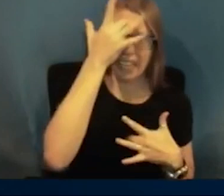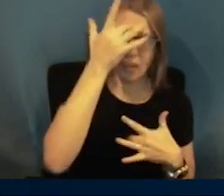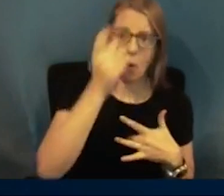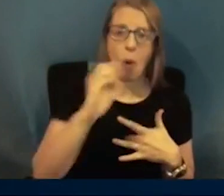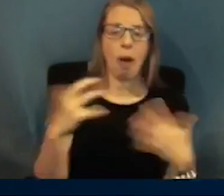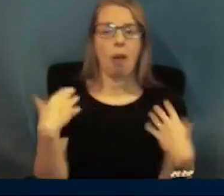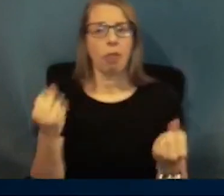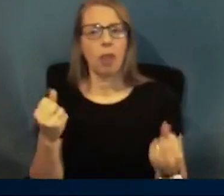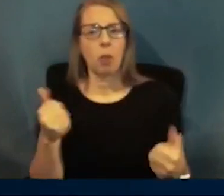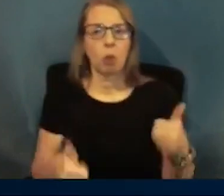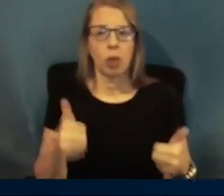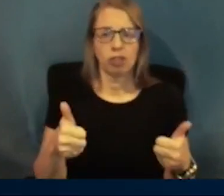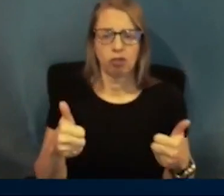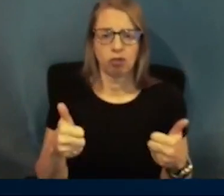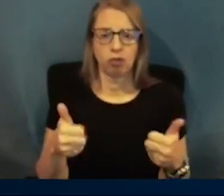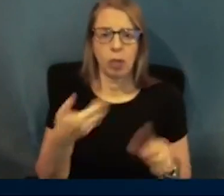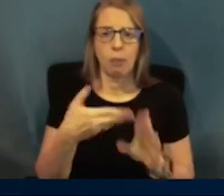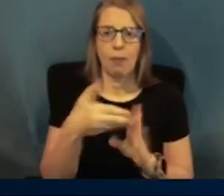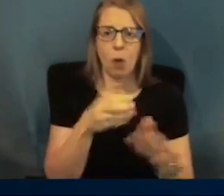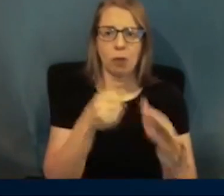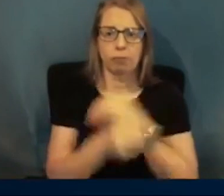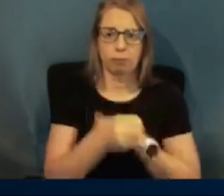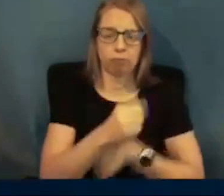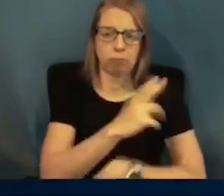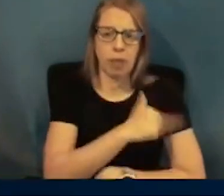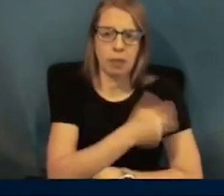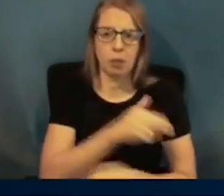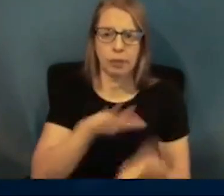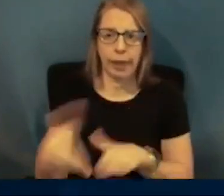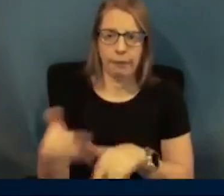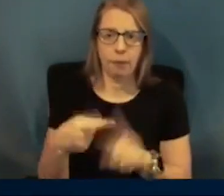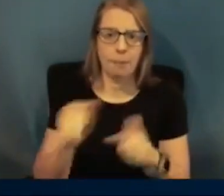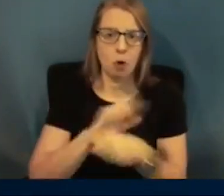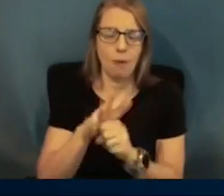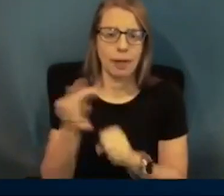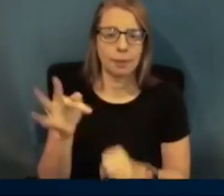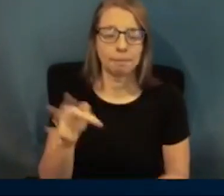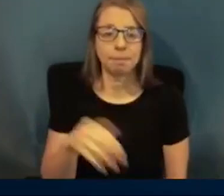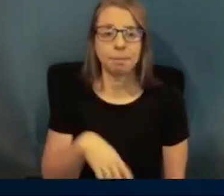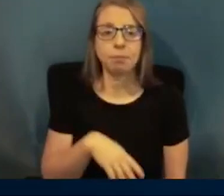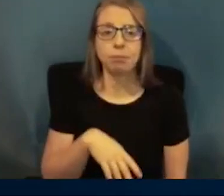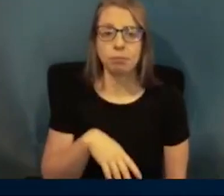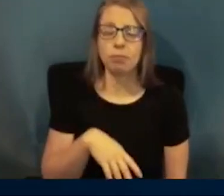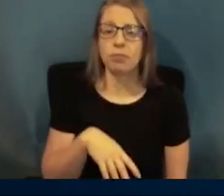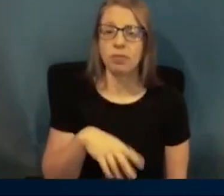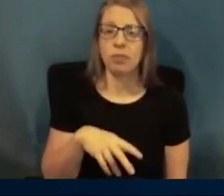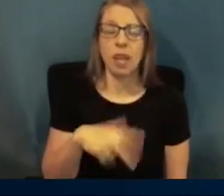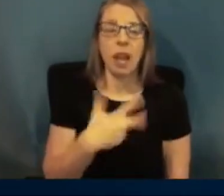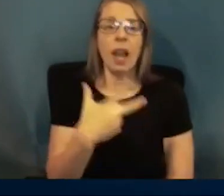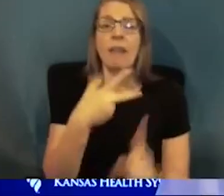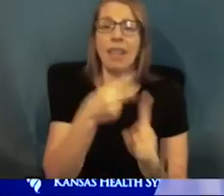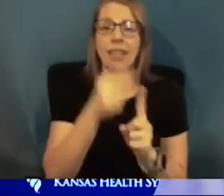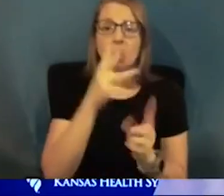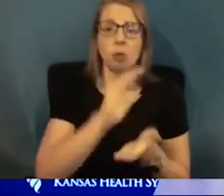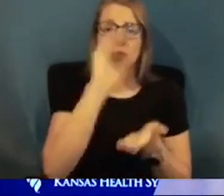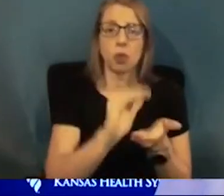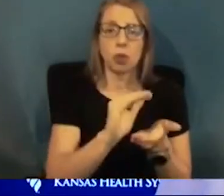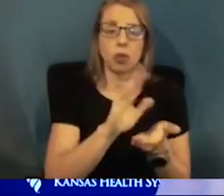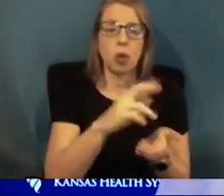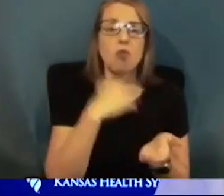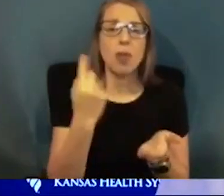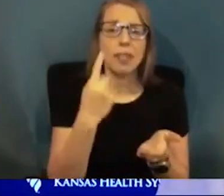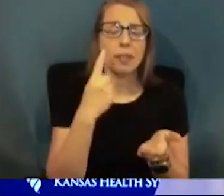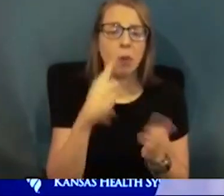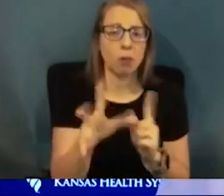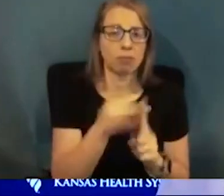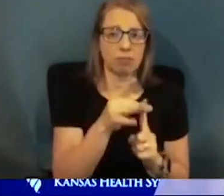I think Dr. Morsch had a very good point. The vaccines overall are going to reduce your risk of severe disease, hospitalization, and